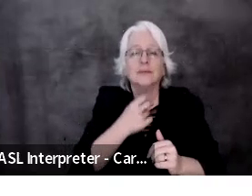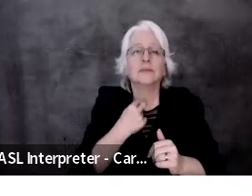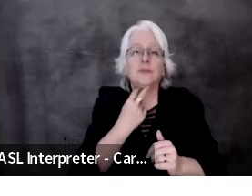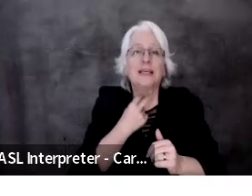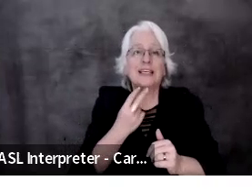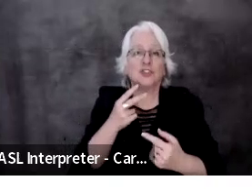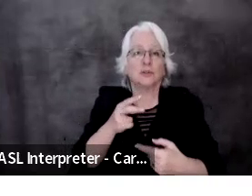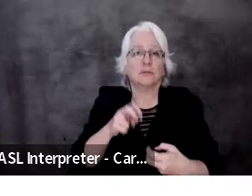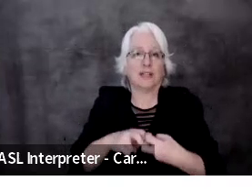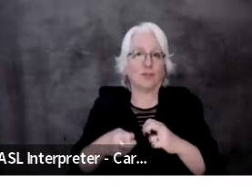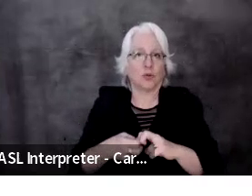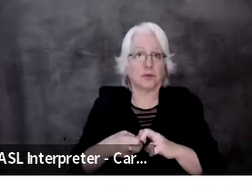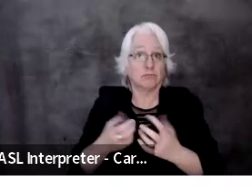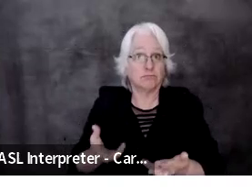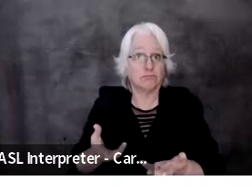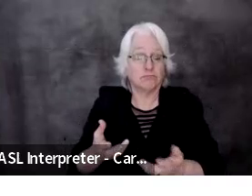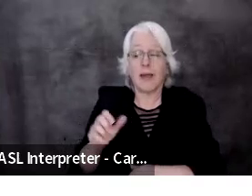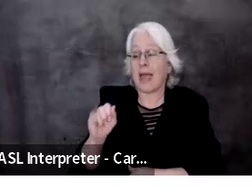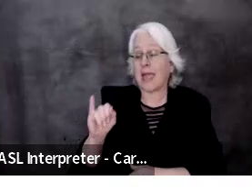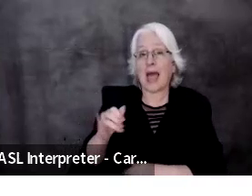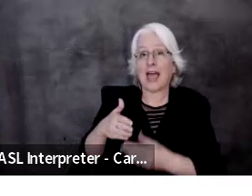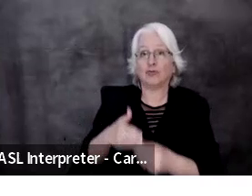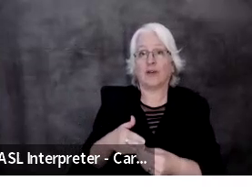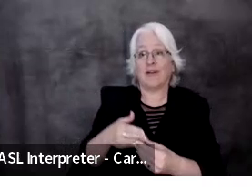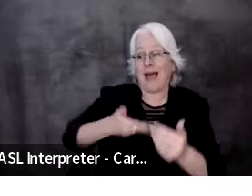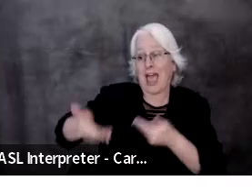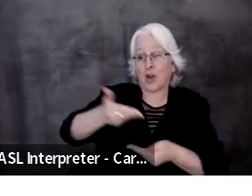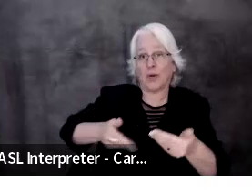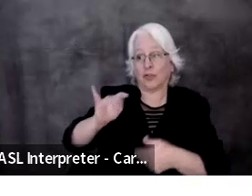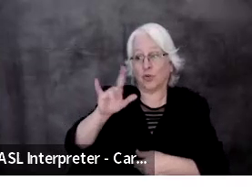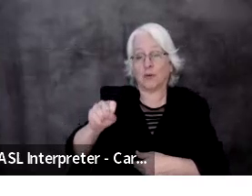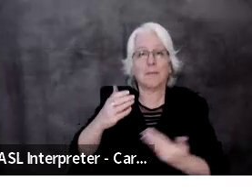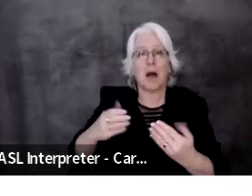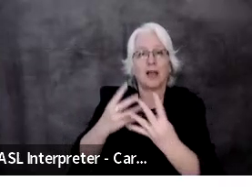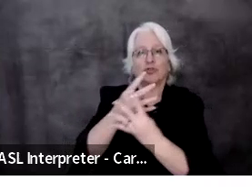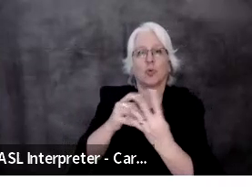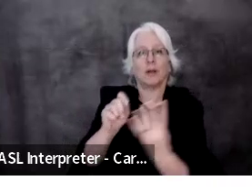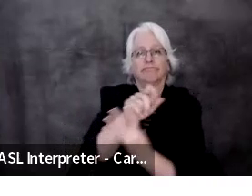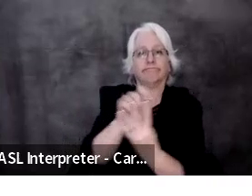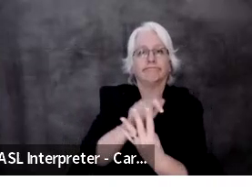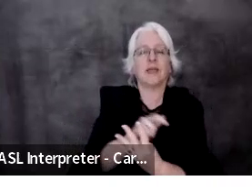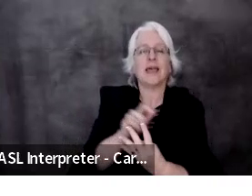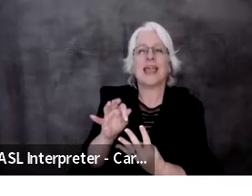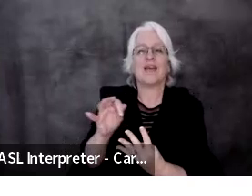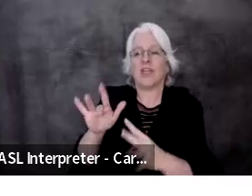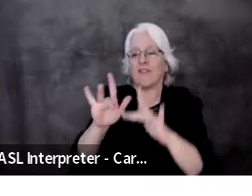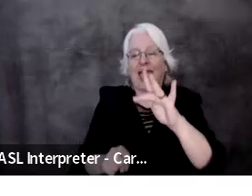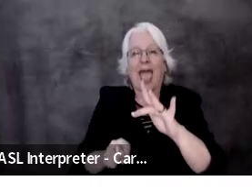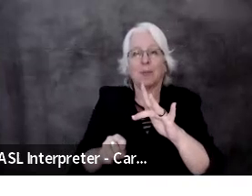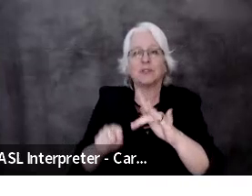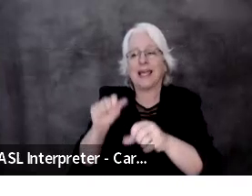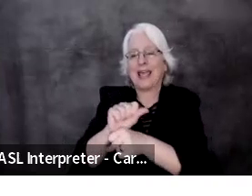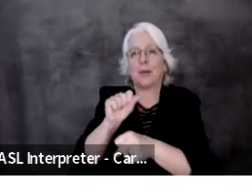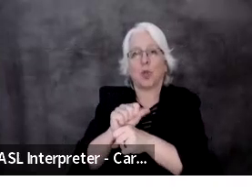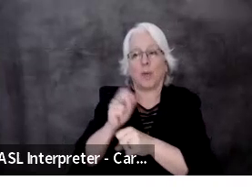difficulties. In addition, AI-driven hiring tools might screen out candidates with gaps in employment history due to medical